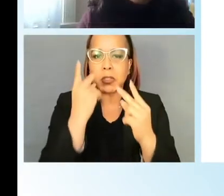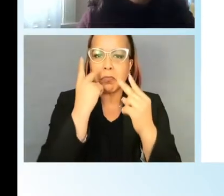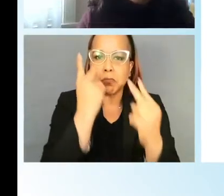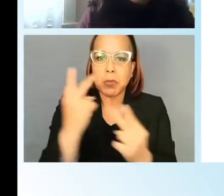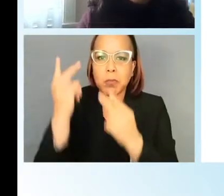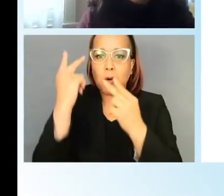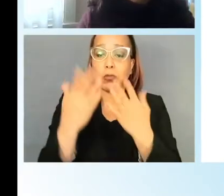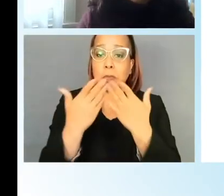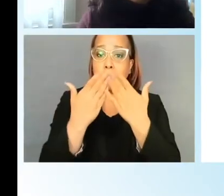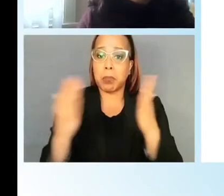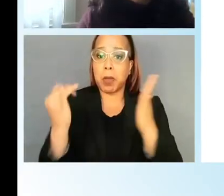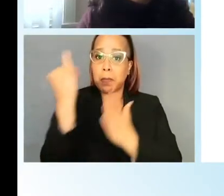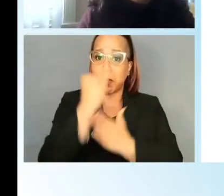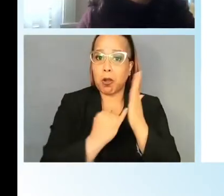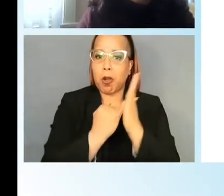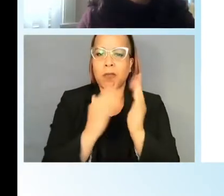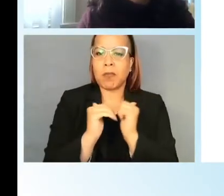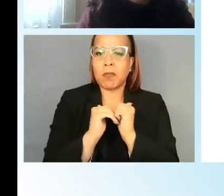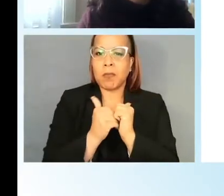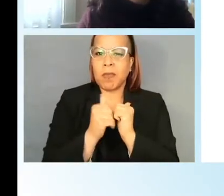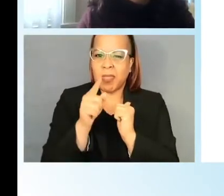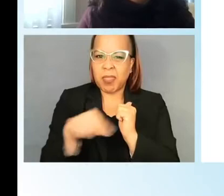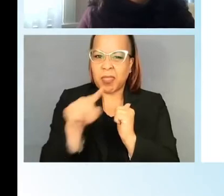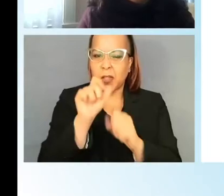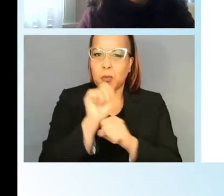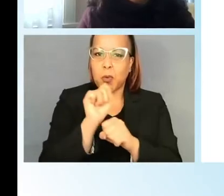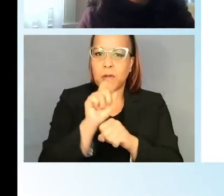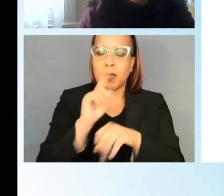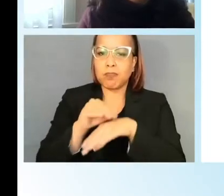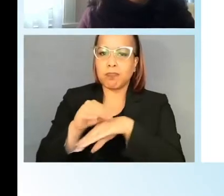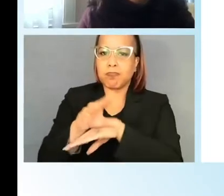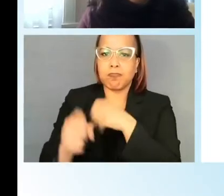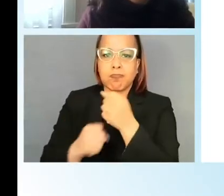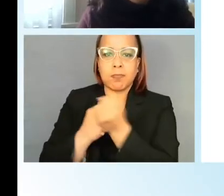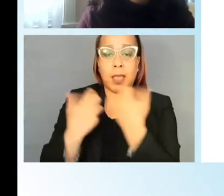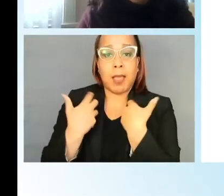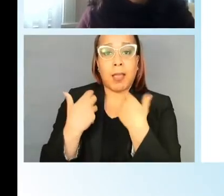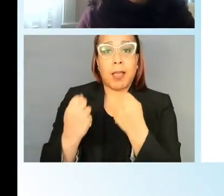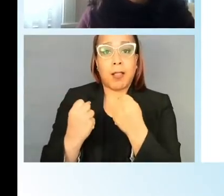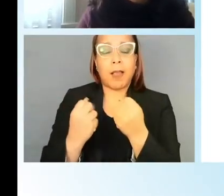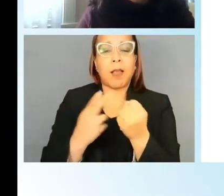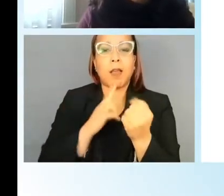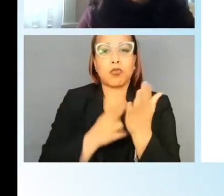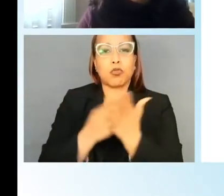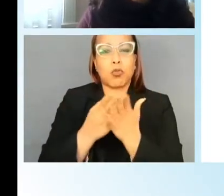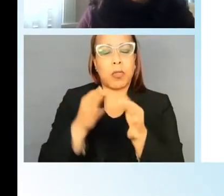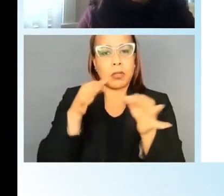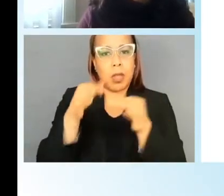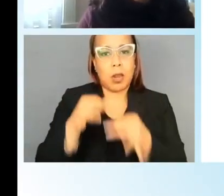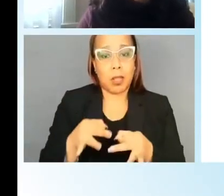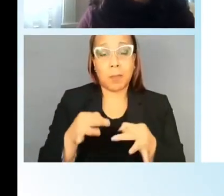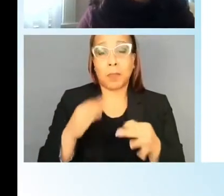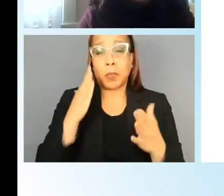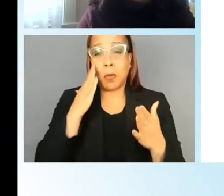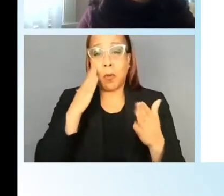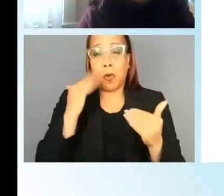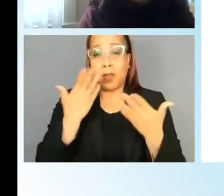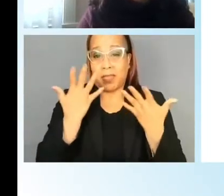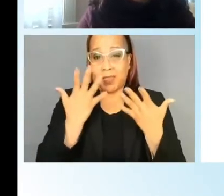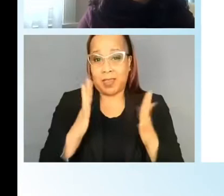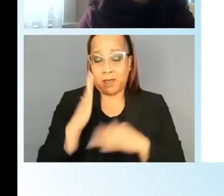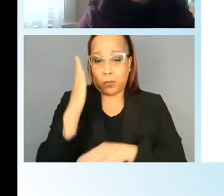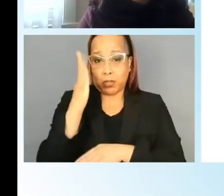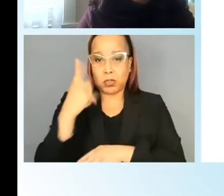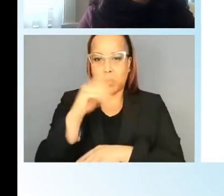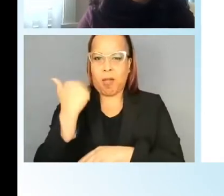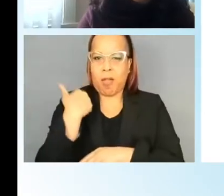art, and the ways in which these works can contribute to healing and truth-telling. And hopefully at the end of the presentations, we will have a